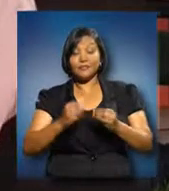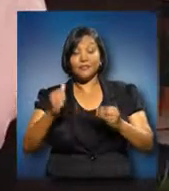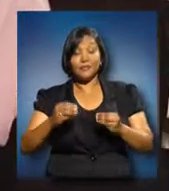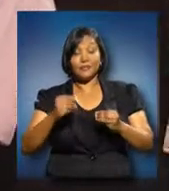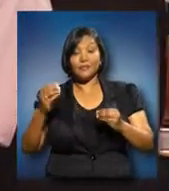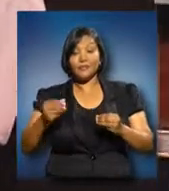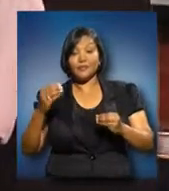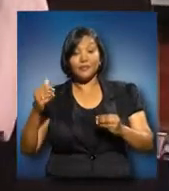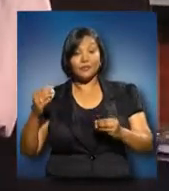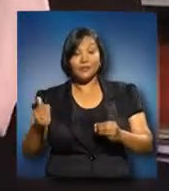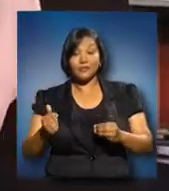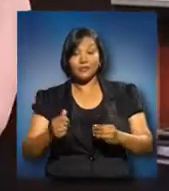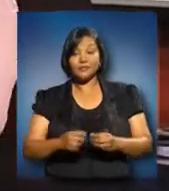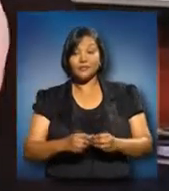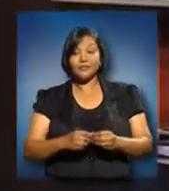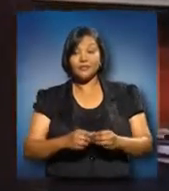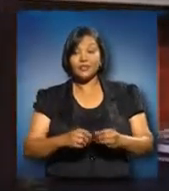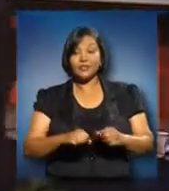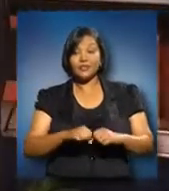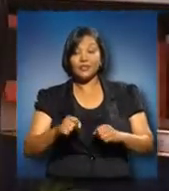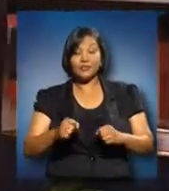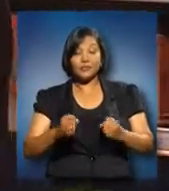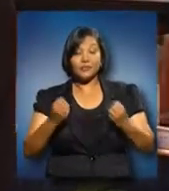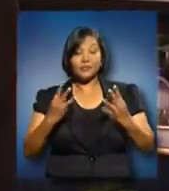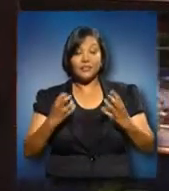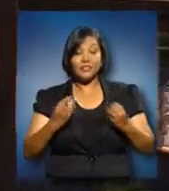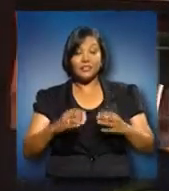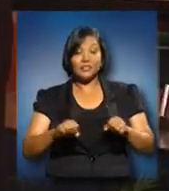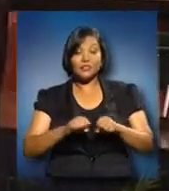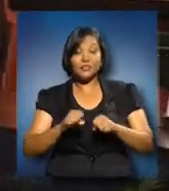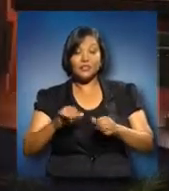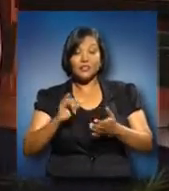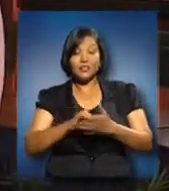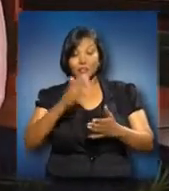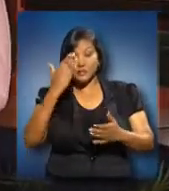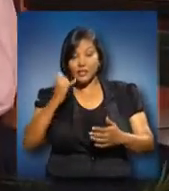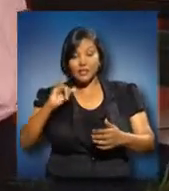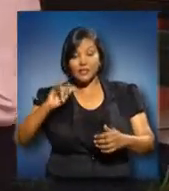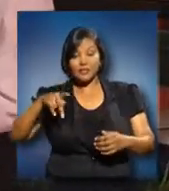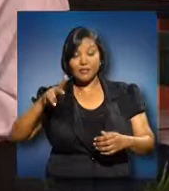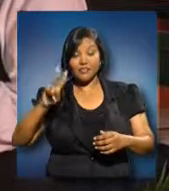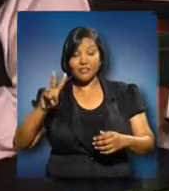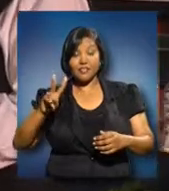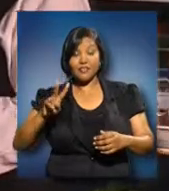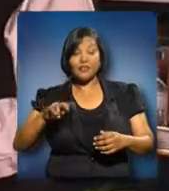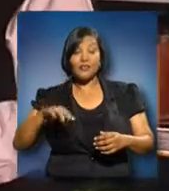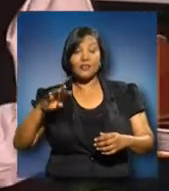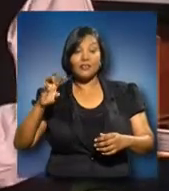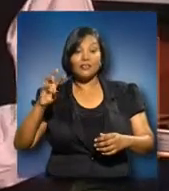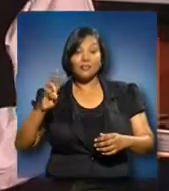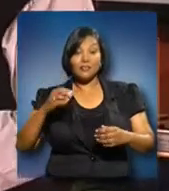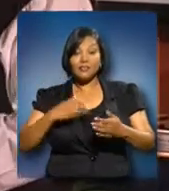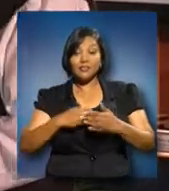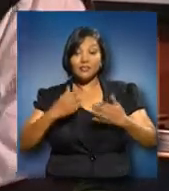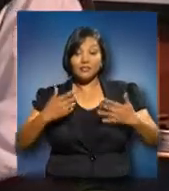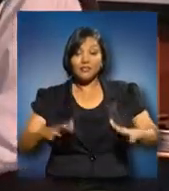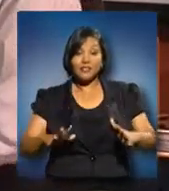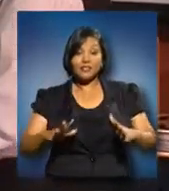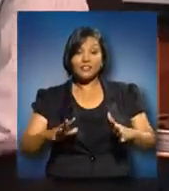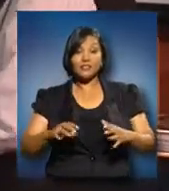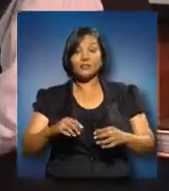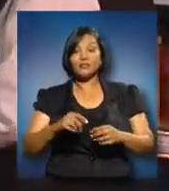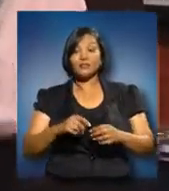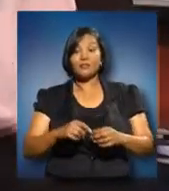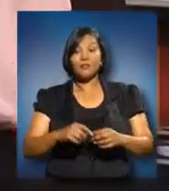many addresses we need. I mean, the whole thing is exploding already. If you bring now in the picture things like 4G, mobile